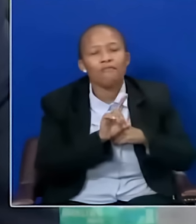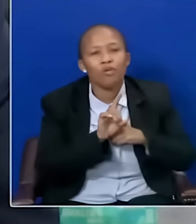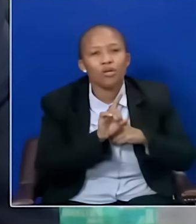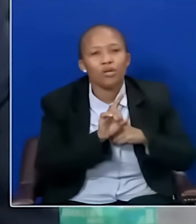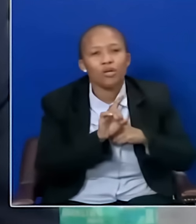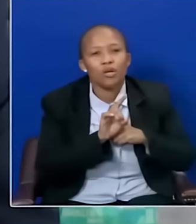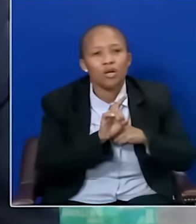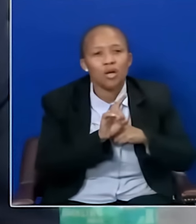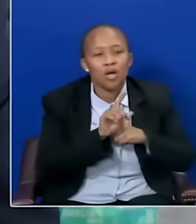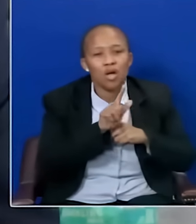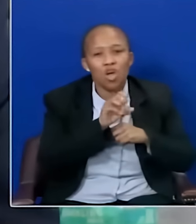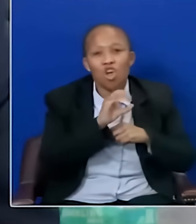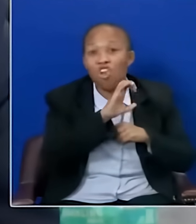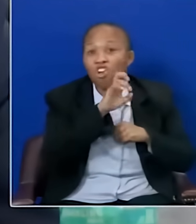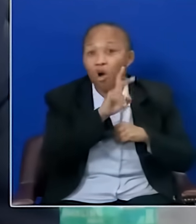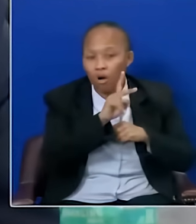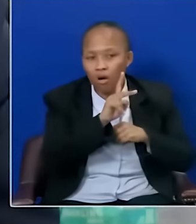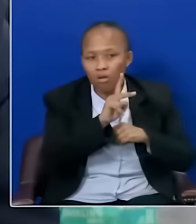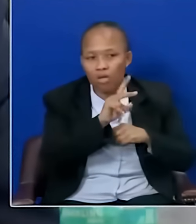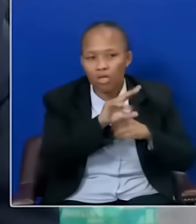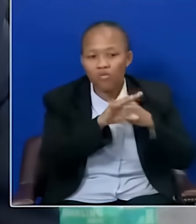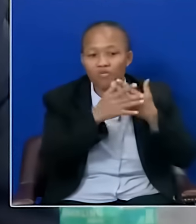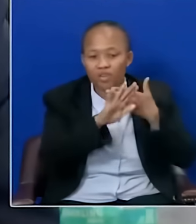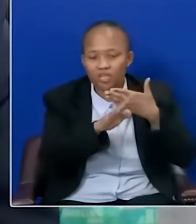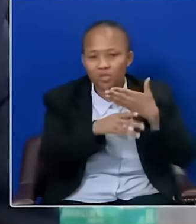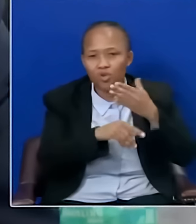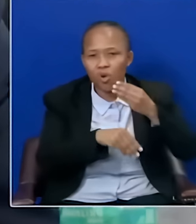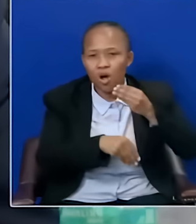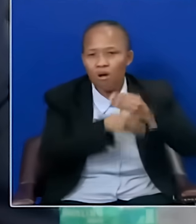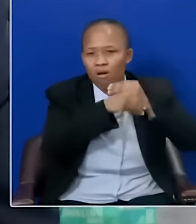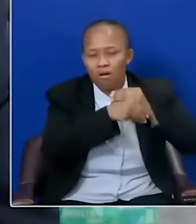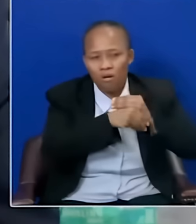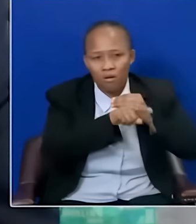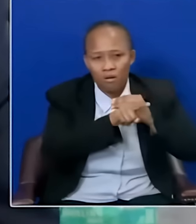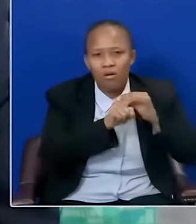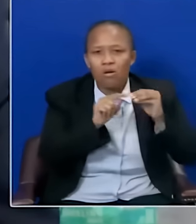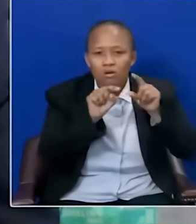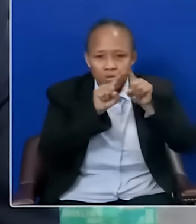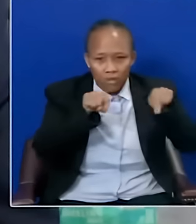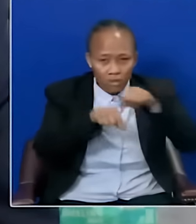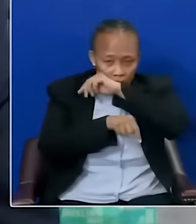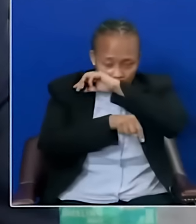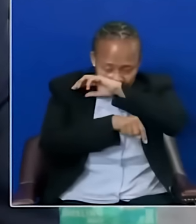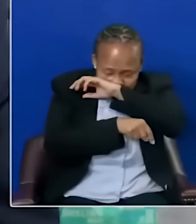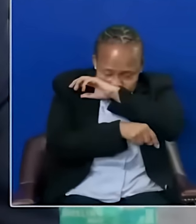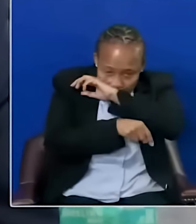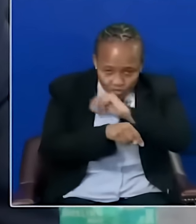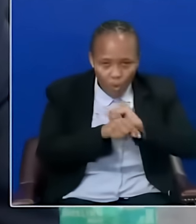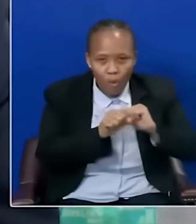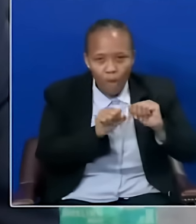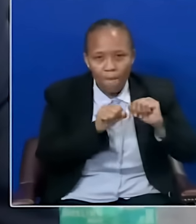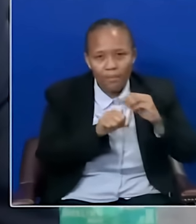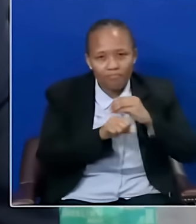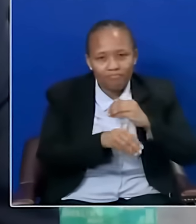keeps record of the dates, still back that are open, events. So it's like a